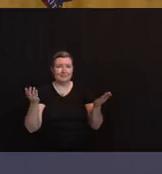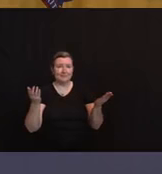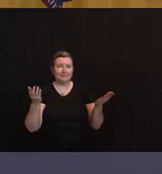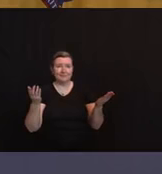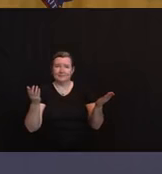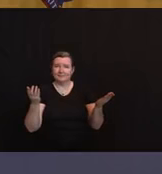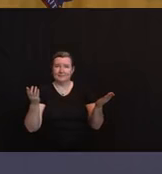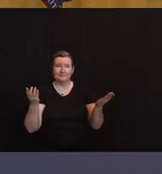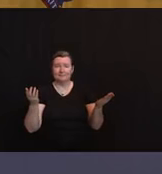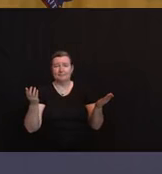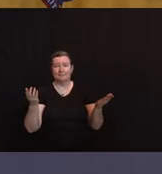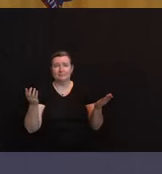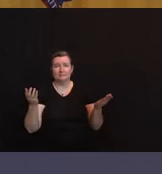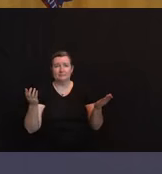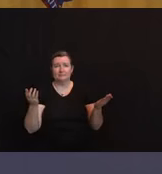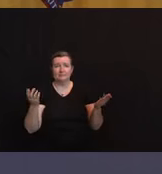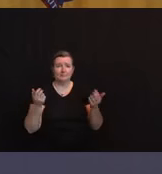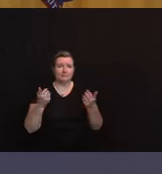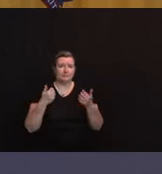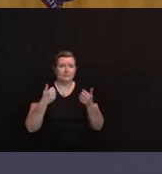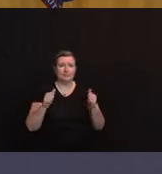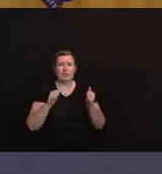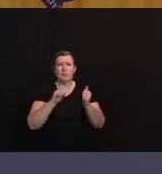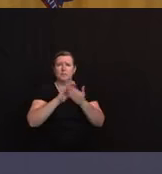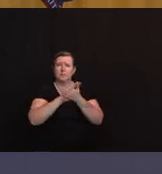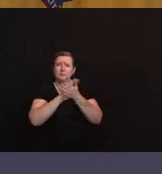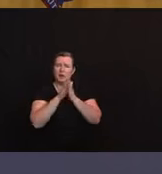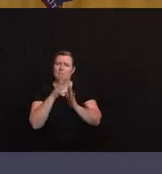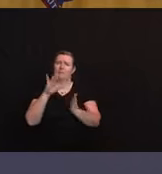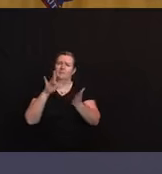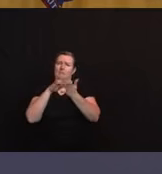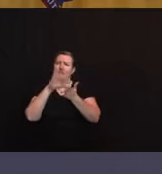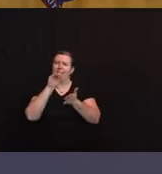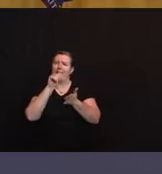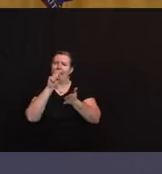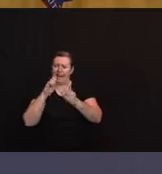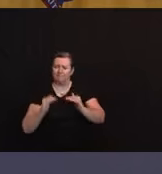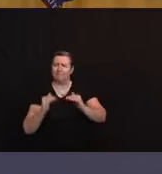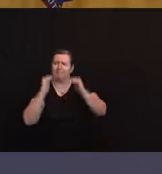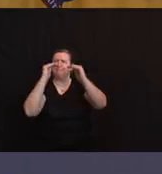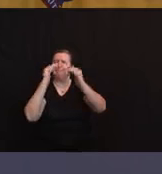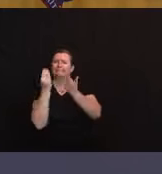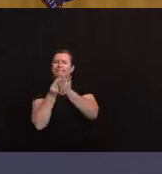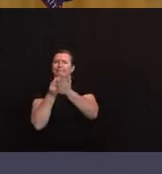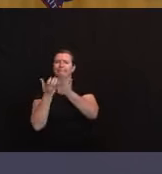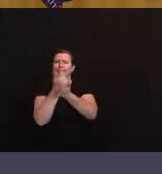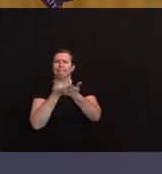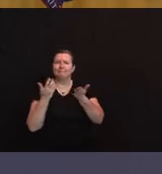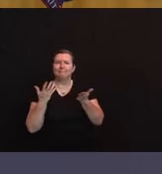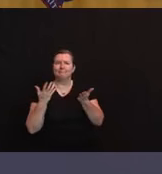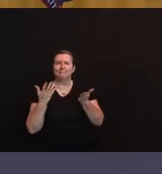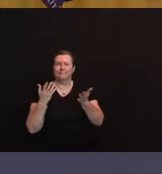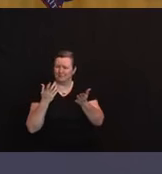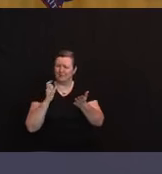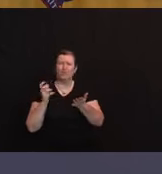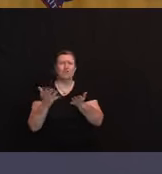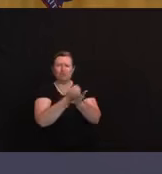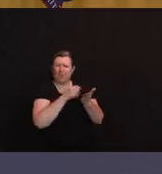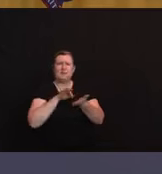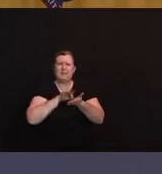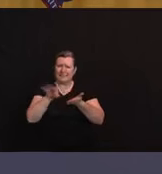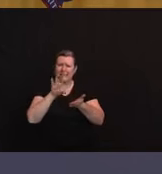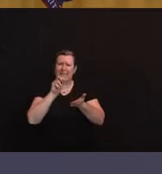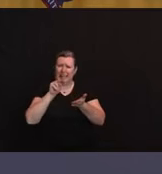into middle-class America, middle-class New Jersey. They're here, and they deserve to be counted. What actions we take beyond